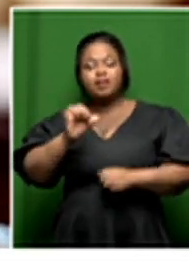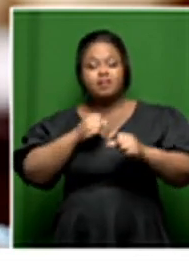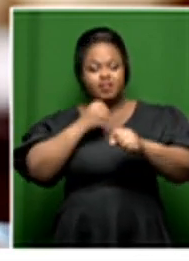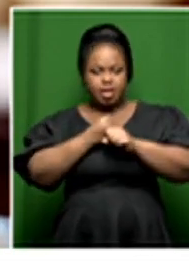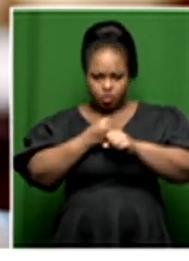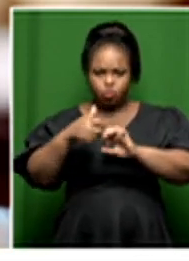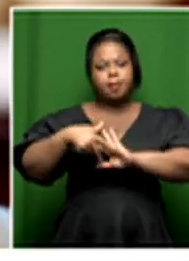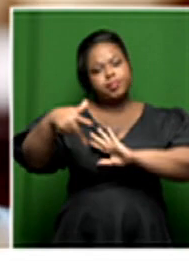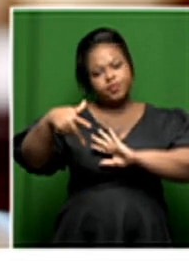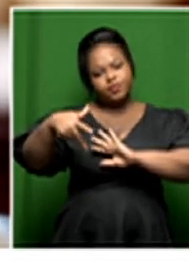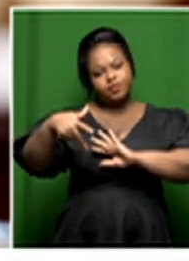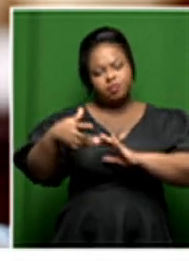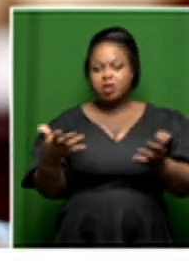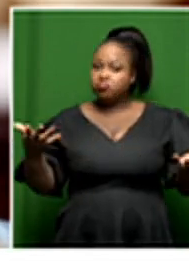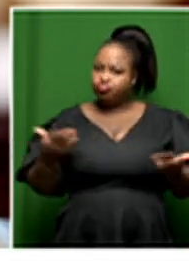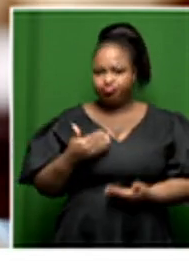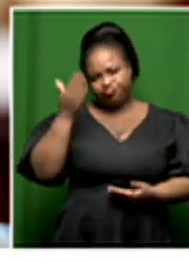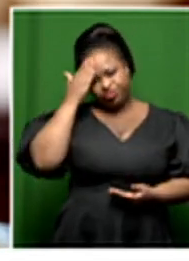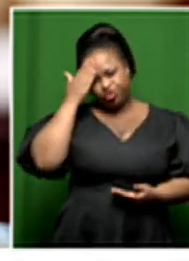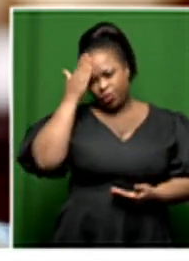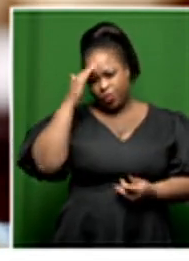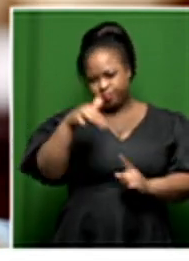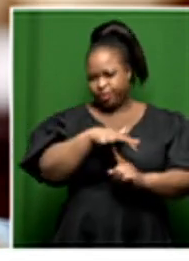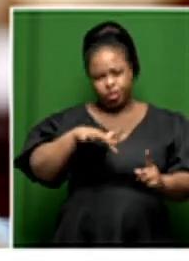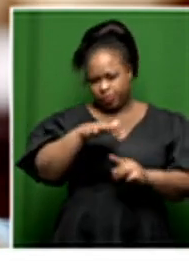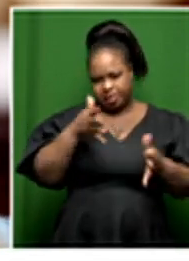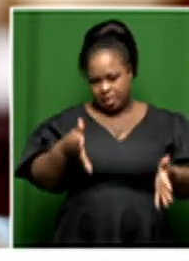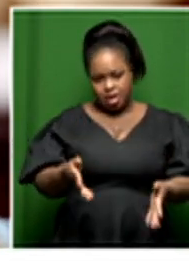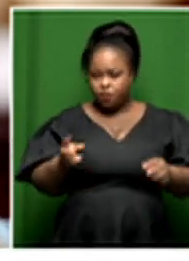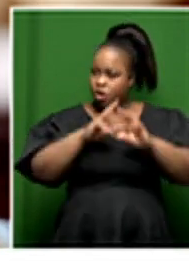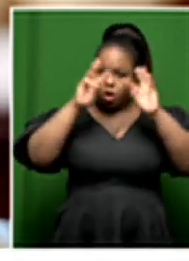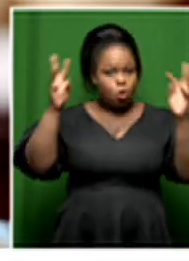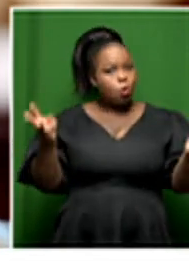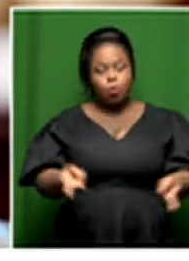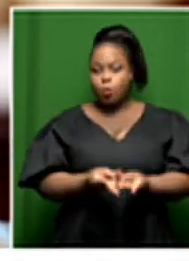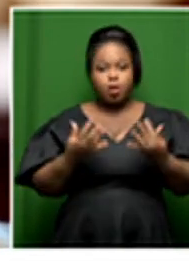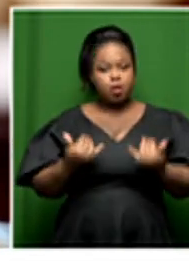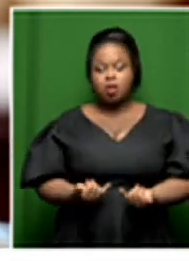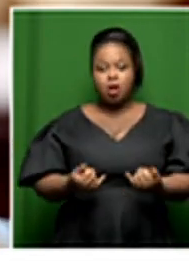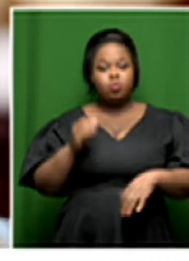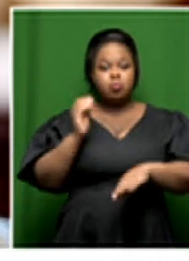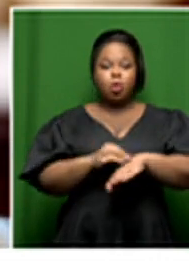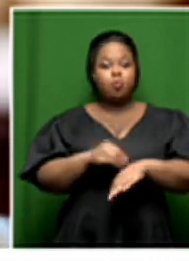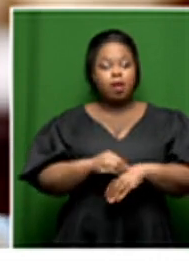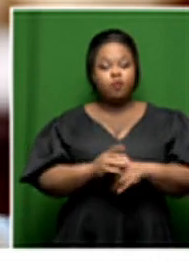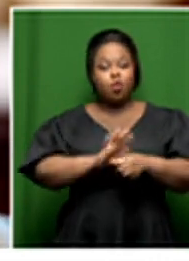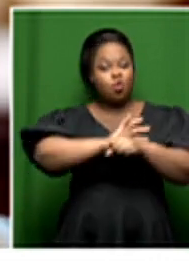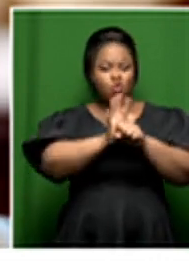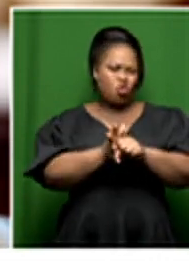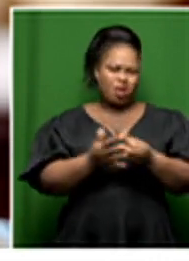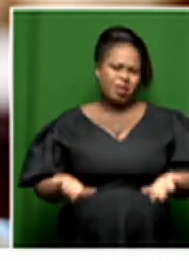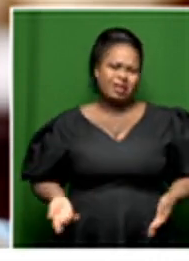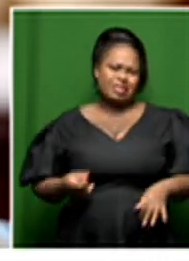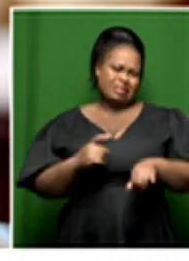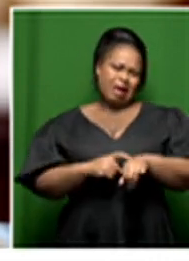done. Quite obviously, given the global pandemic we find ourselves in, we do not have the